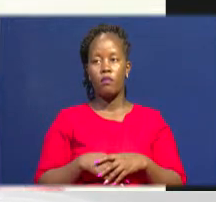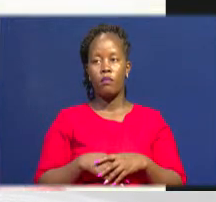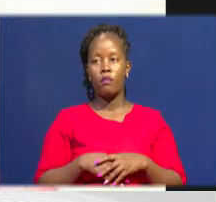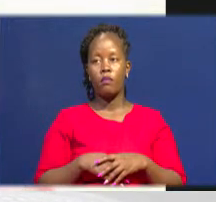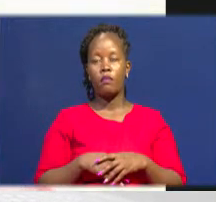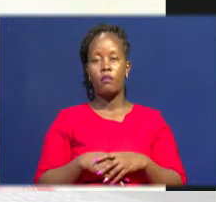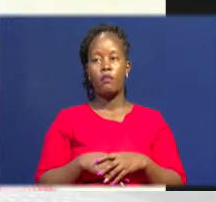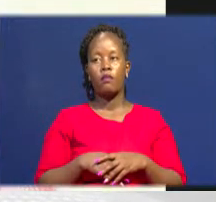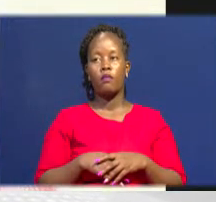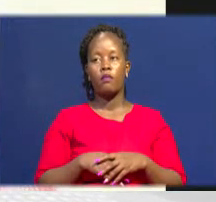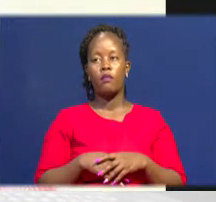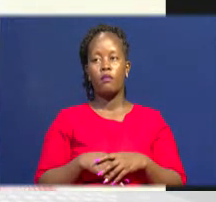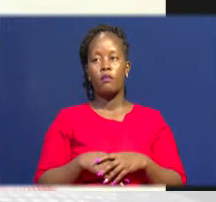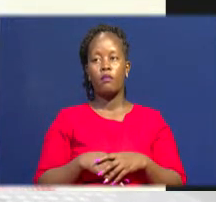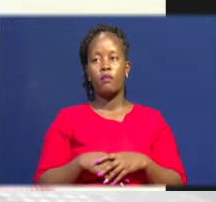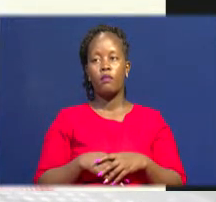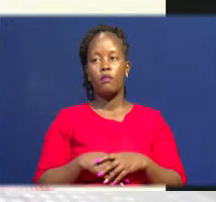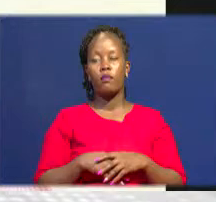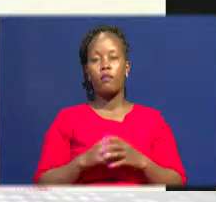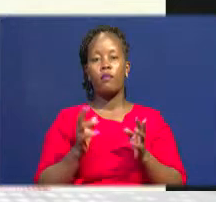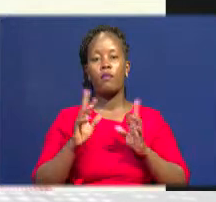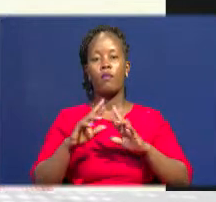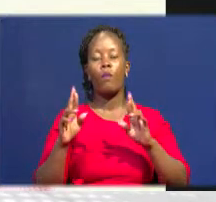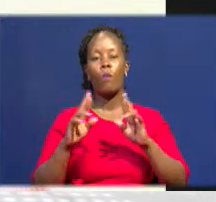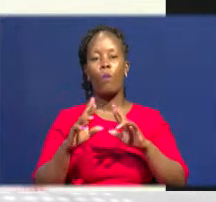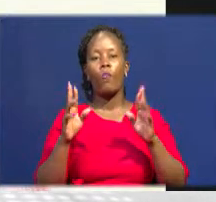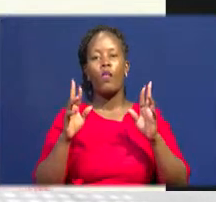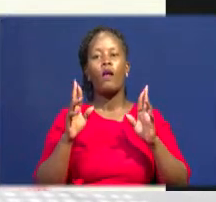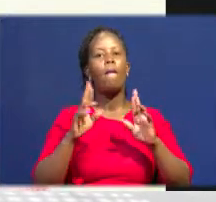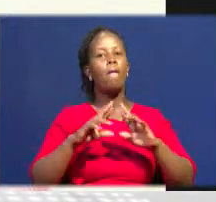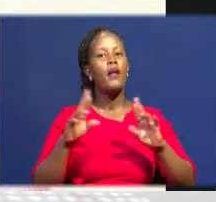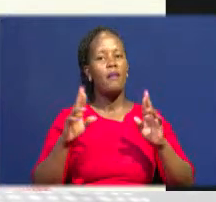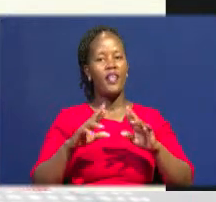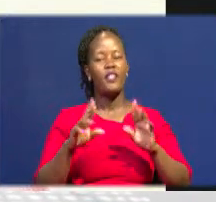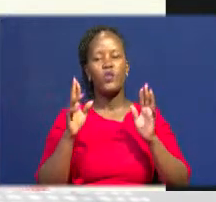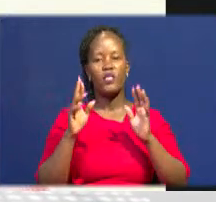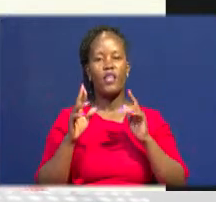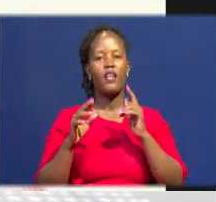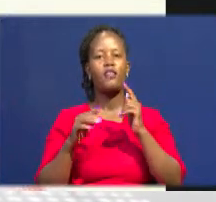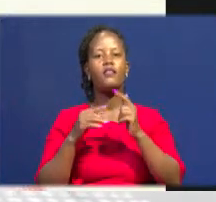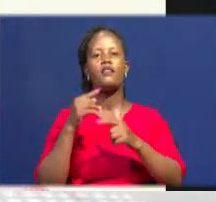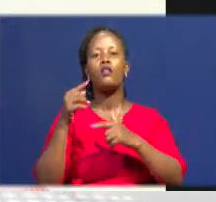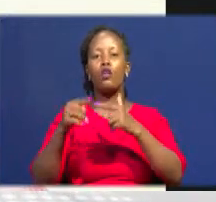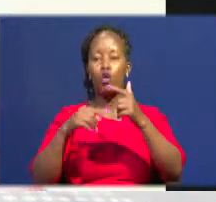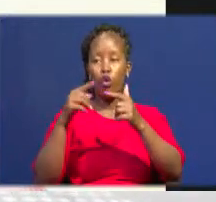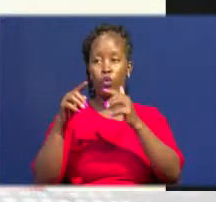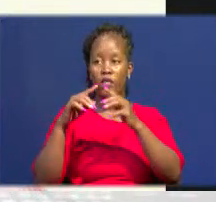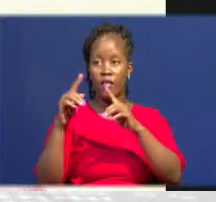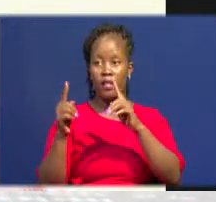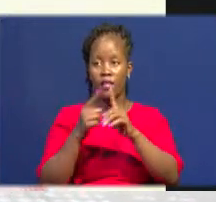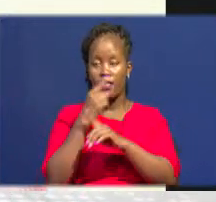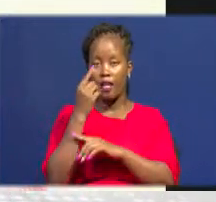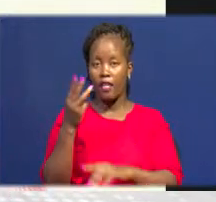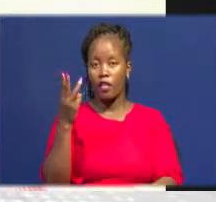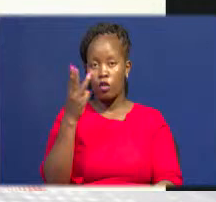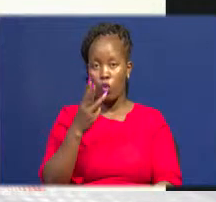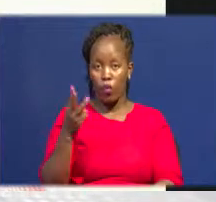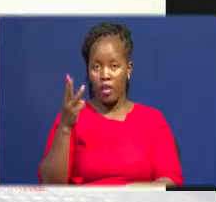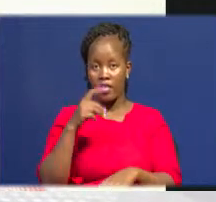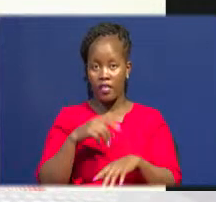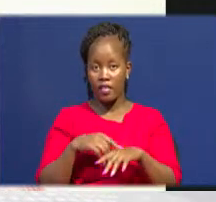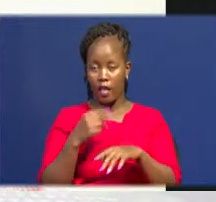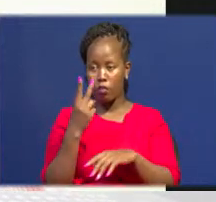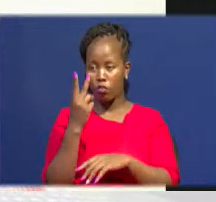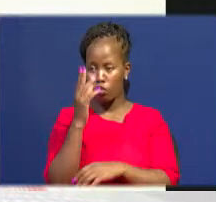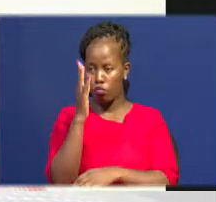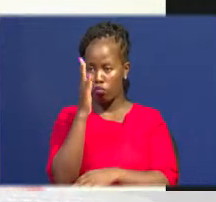overall speaking, the preparations are underway, and starting Wednesday at 2 p.m.,